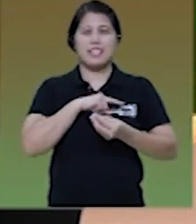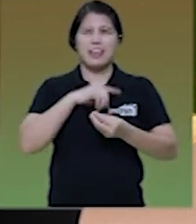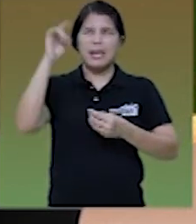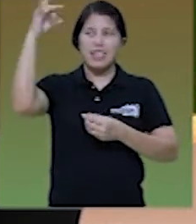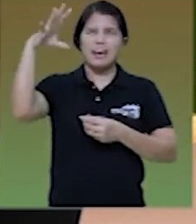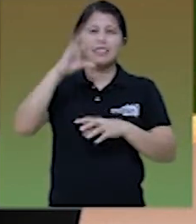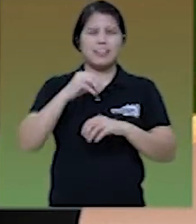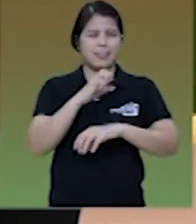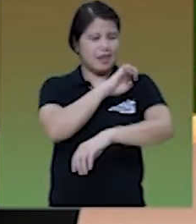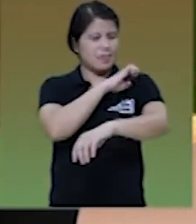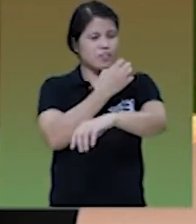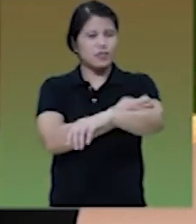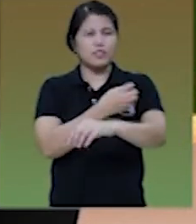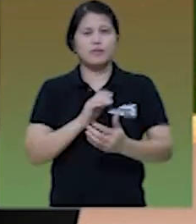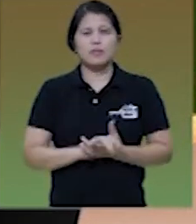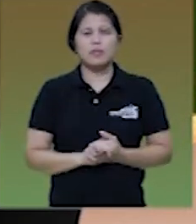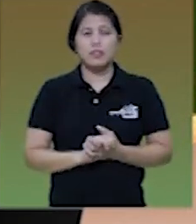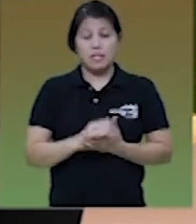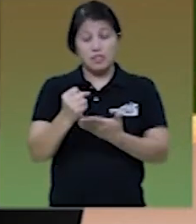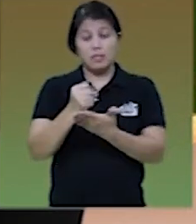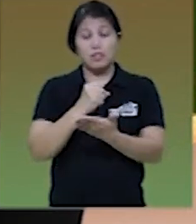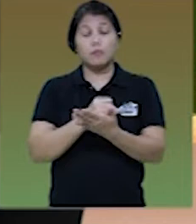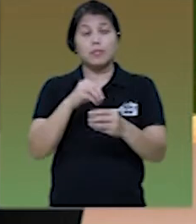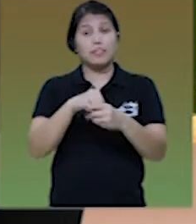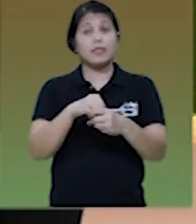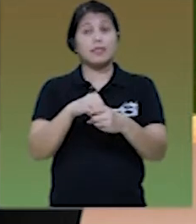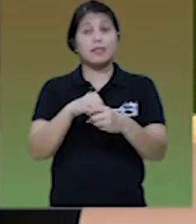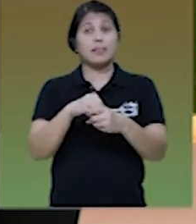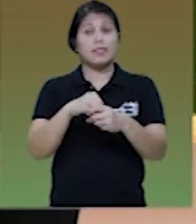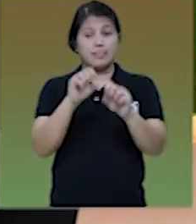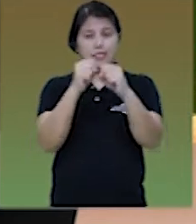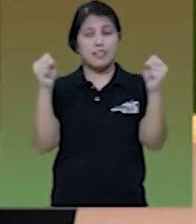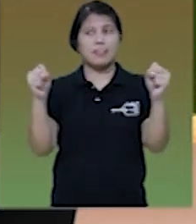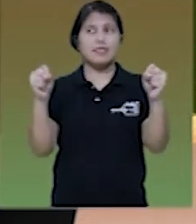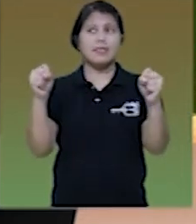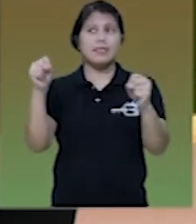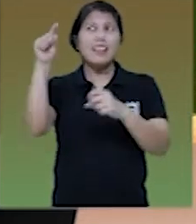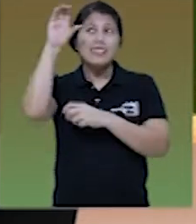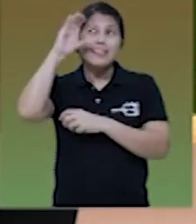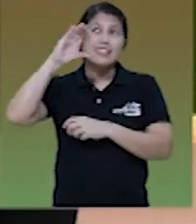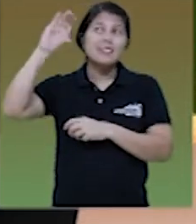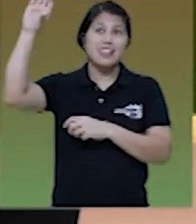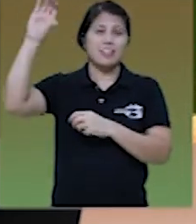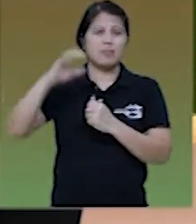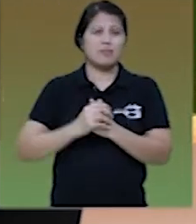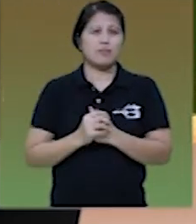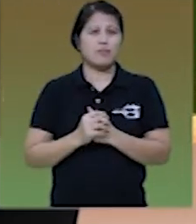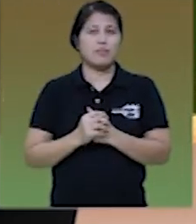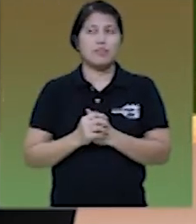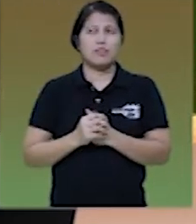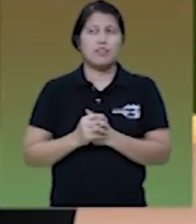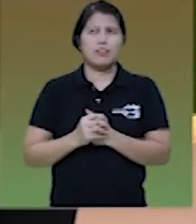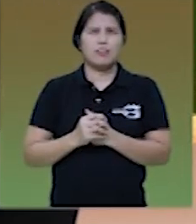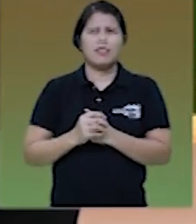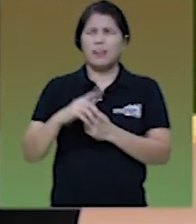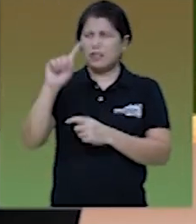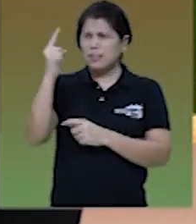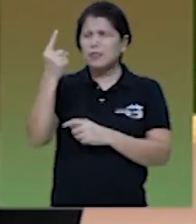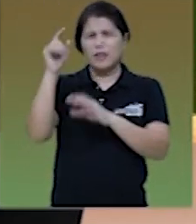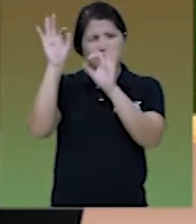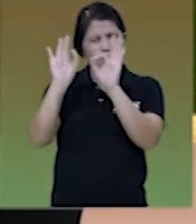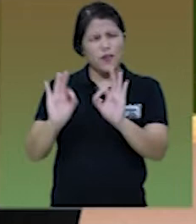energy. The subject in the sentence is the sun, and it is singular in